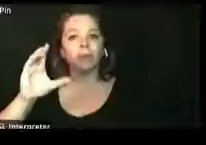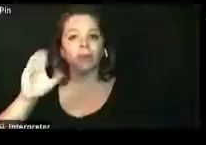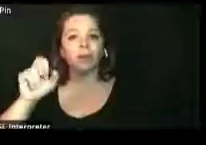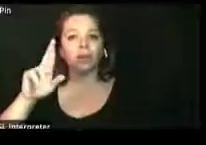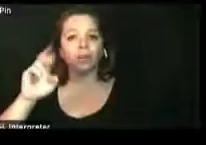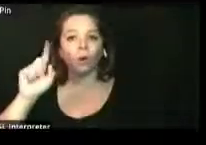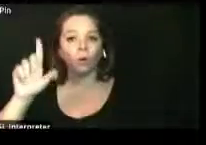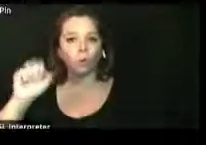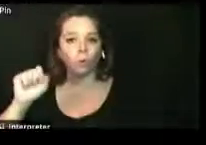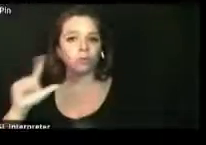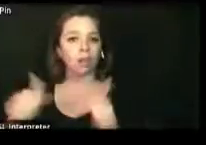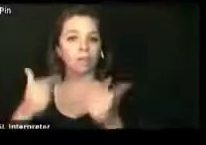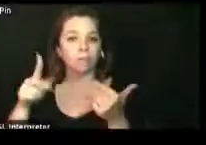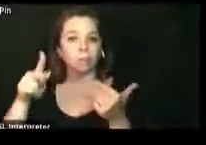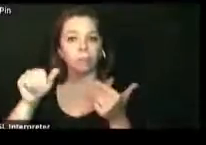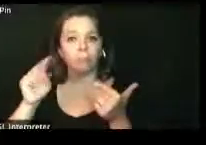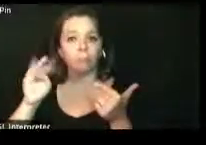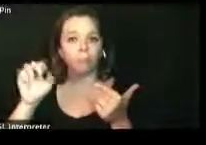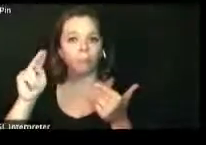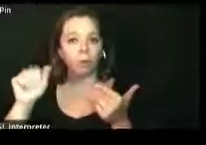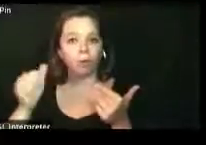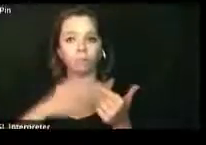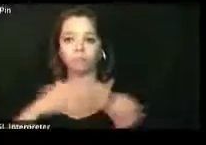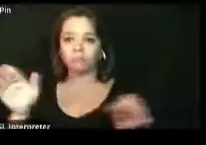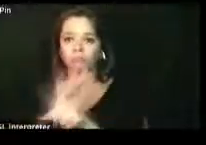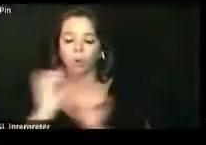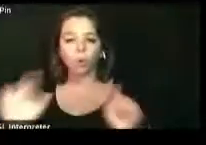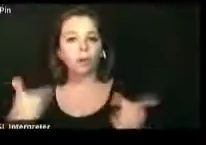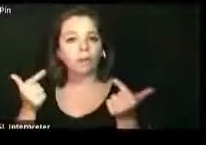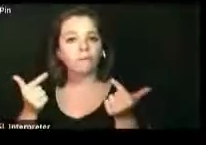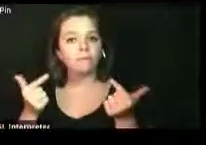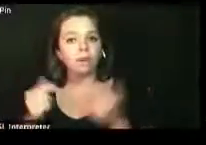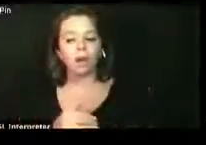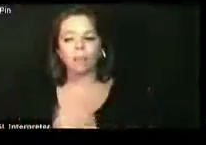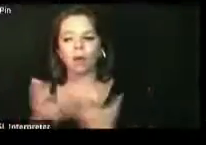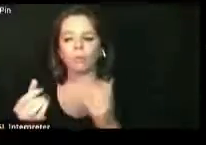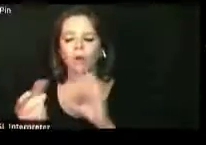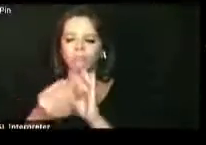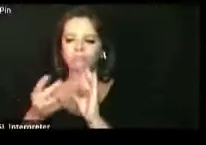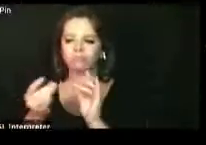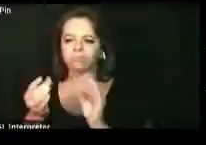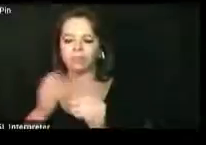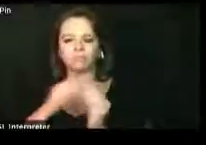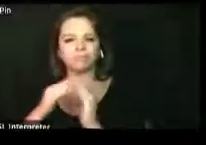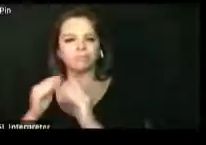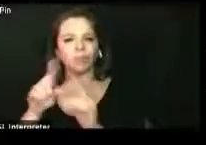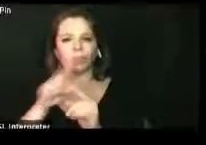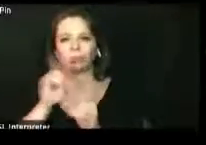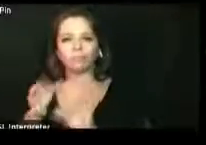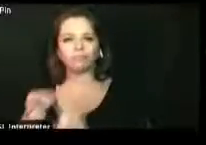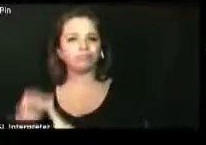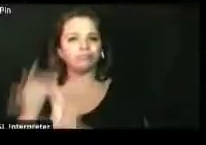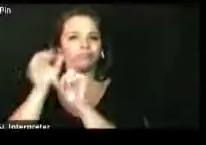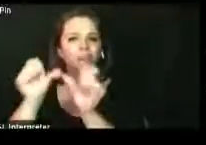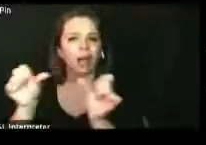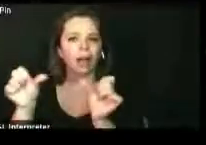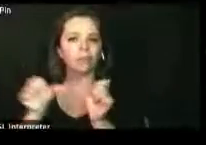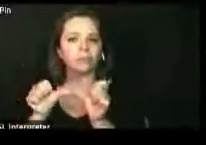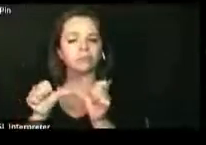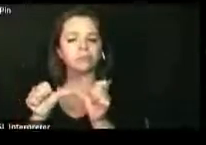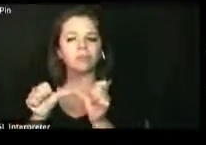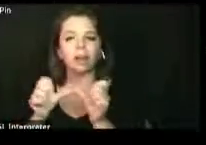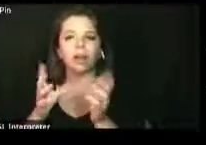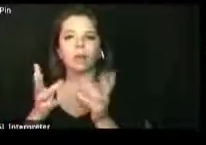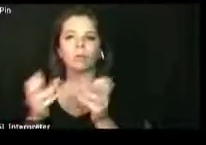Pomona. I just want to speak to the fact that, you know, Pomona sits in a unique area. Just to give you a little